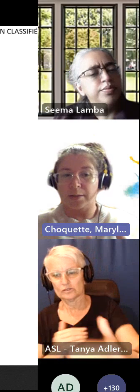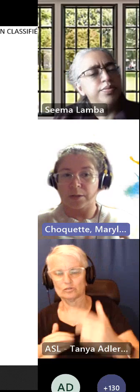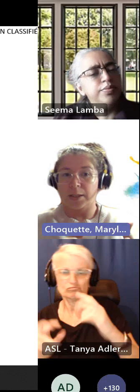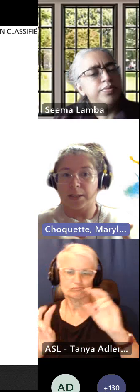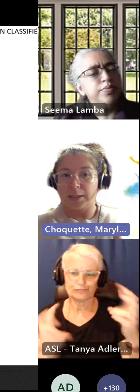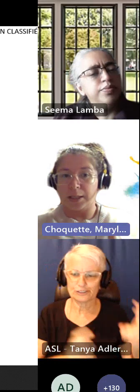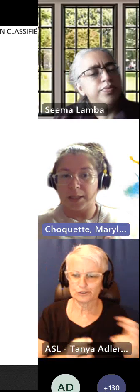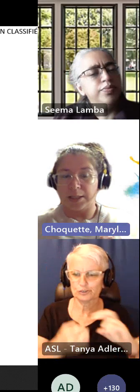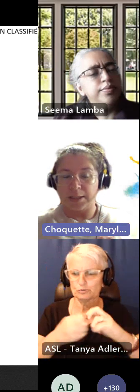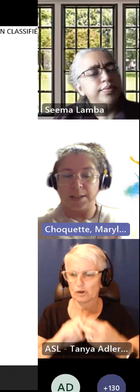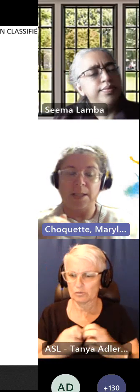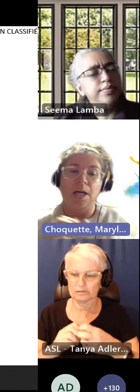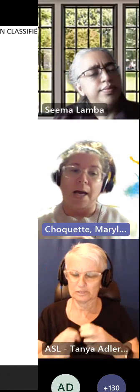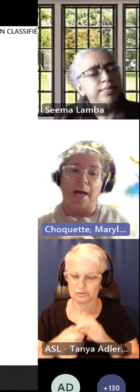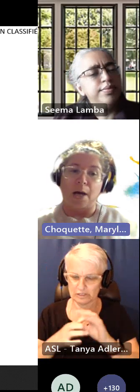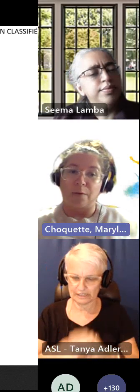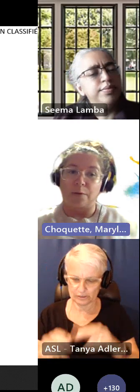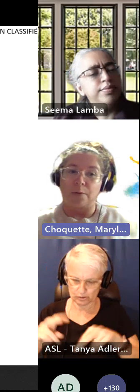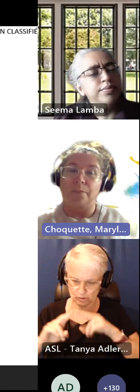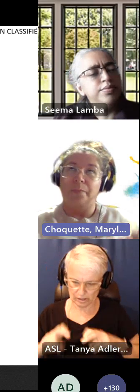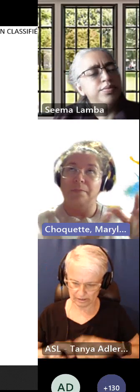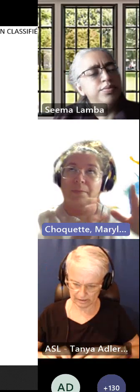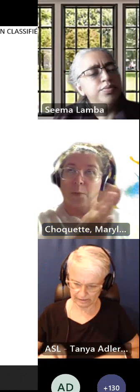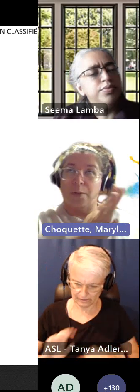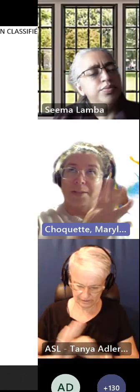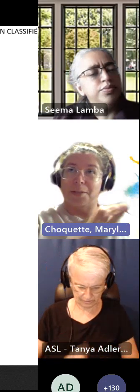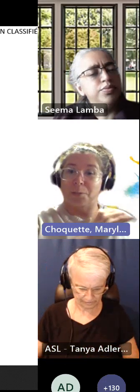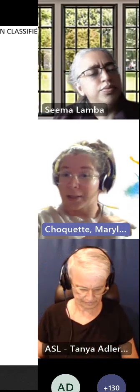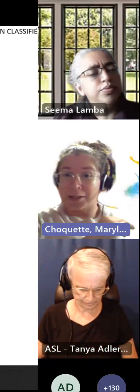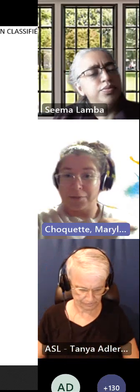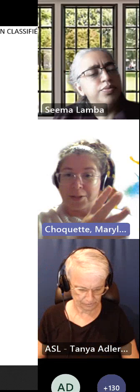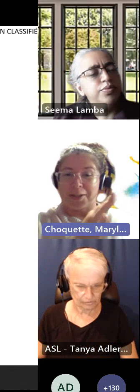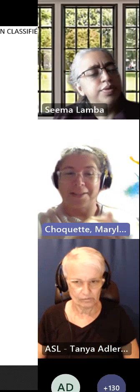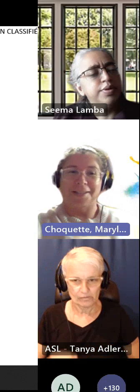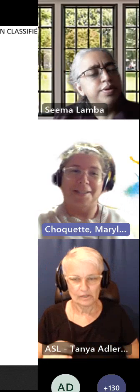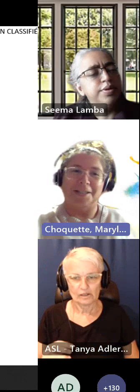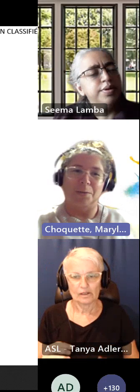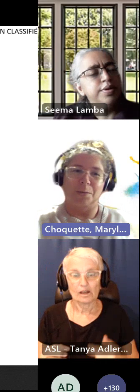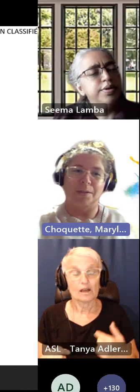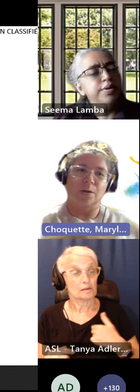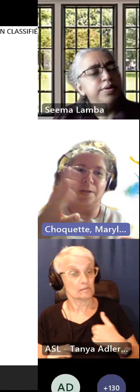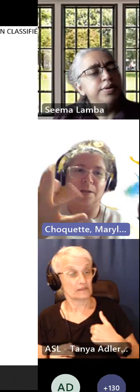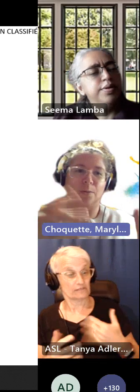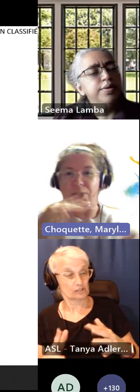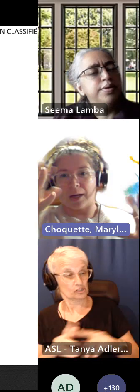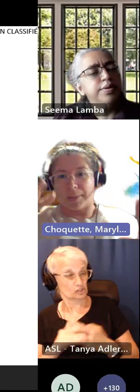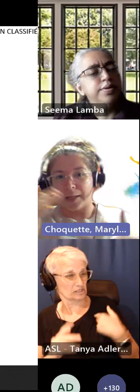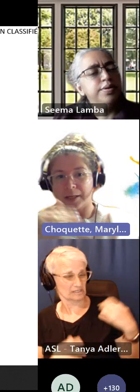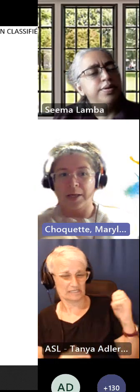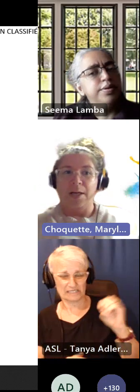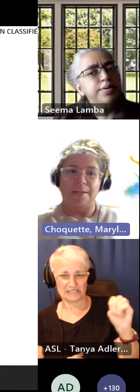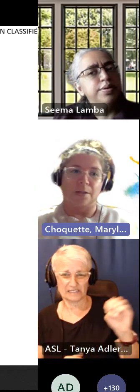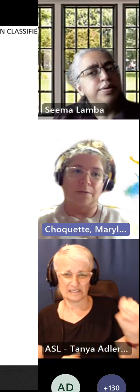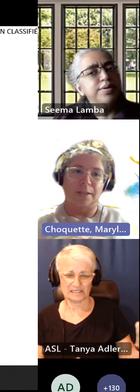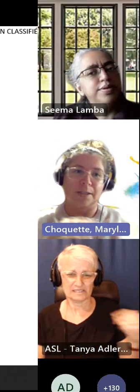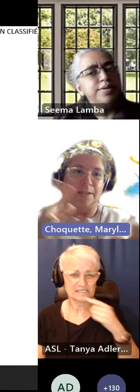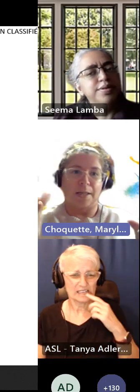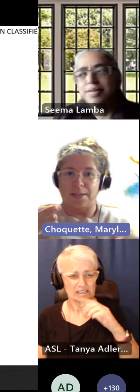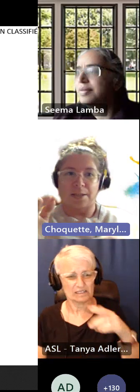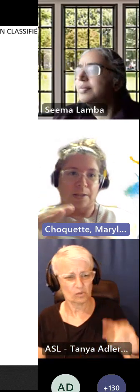issues we identify in the analyses. However, I want to say when I even started in EE, we would say, okay, well, Jean-Marc